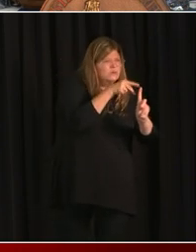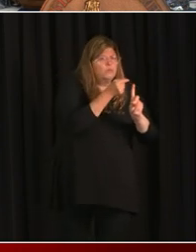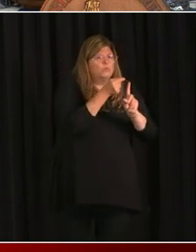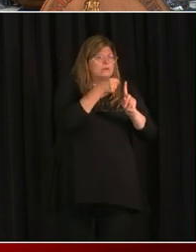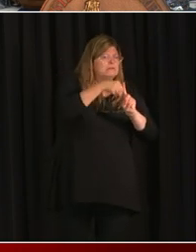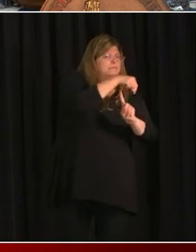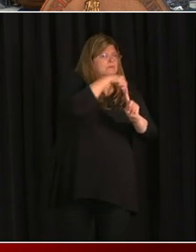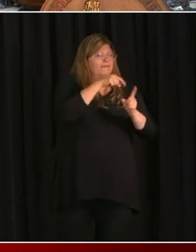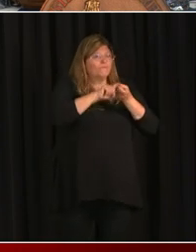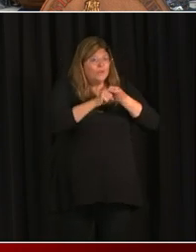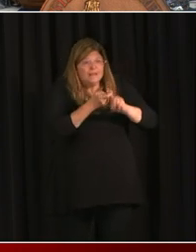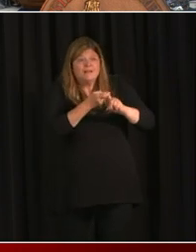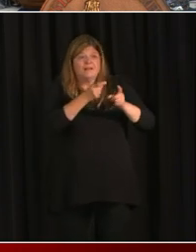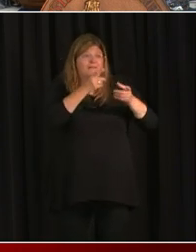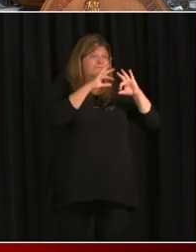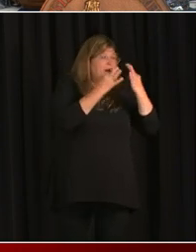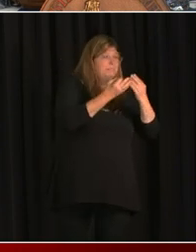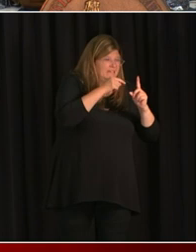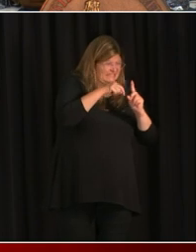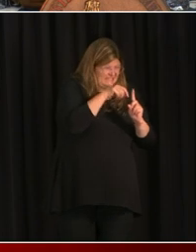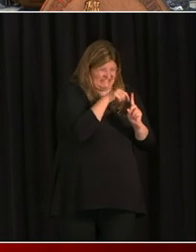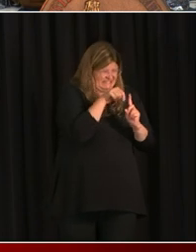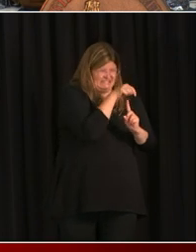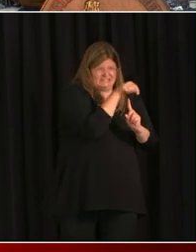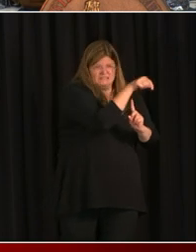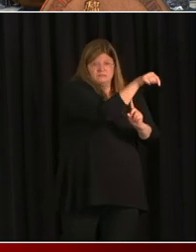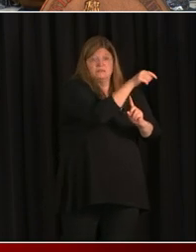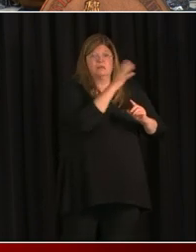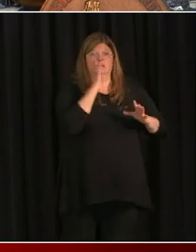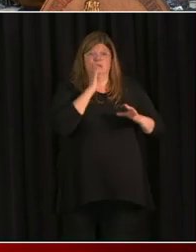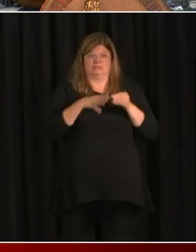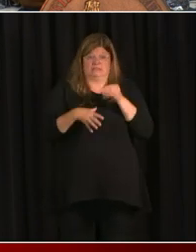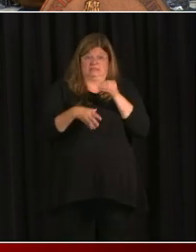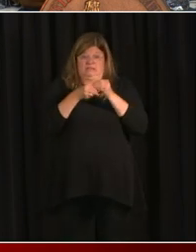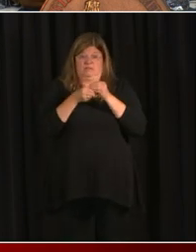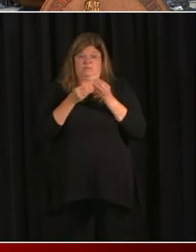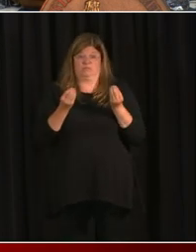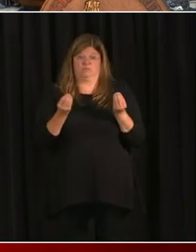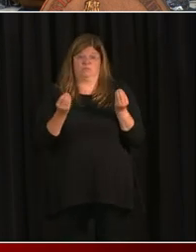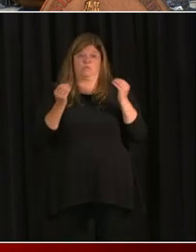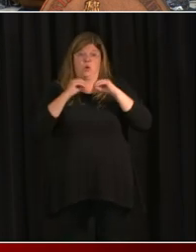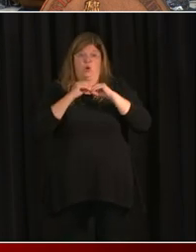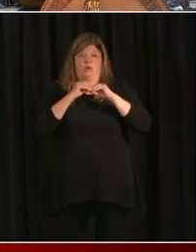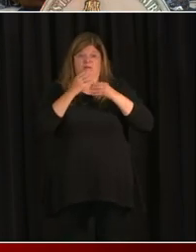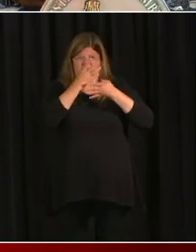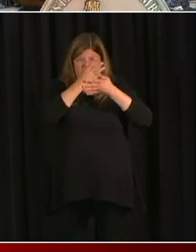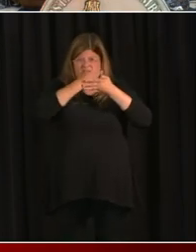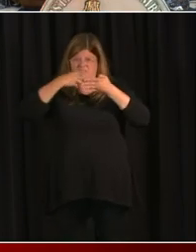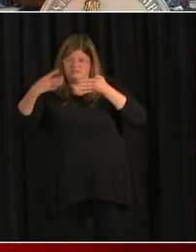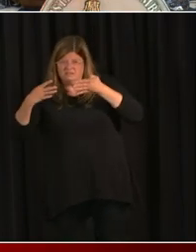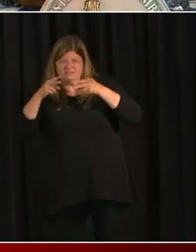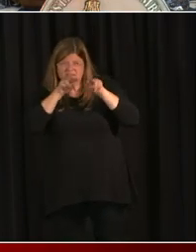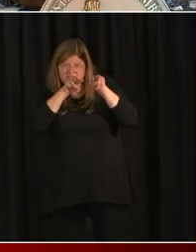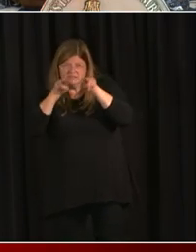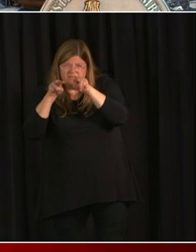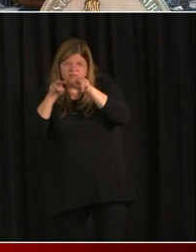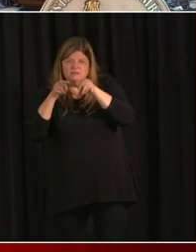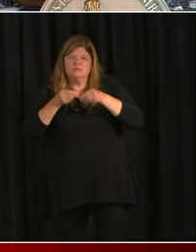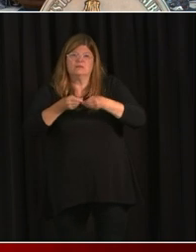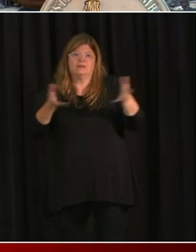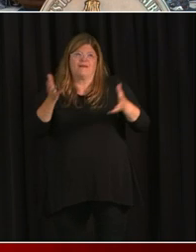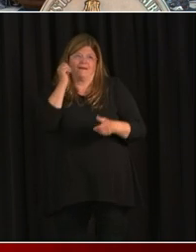And we have added a new graph to the daily. I think this will be part of the daily